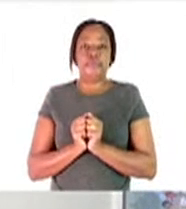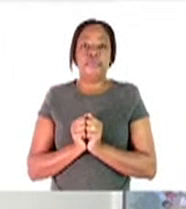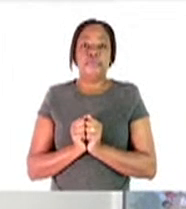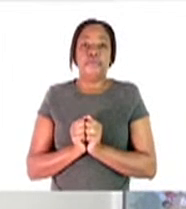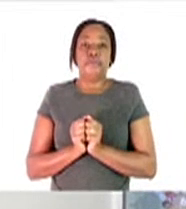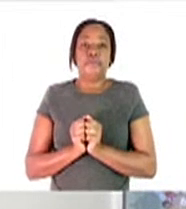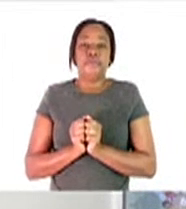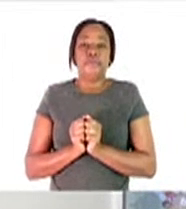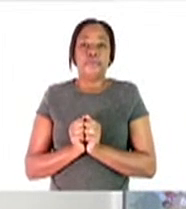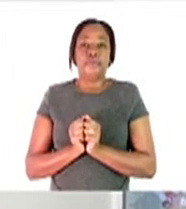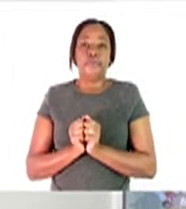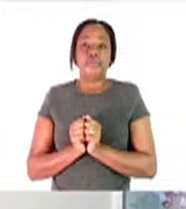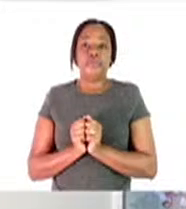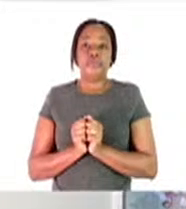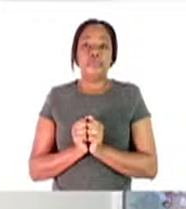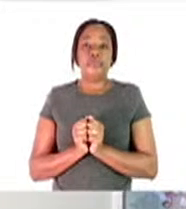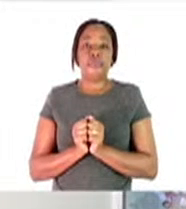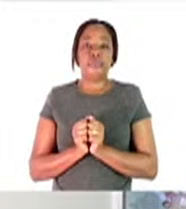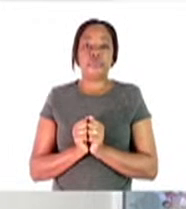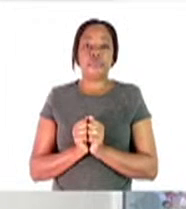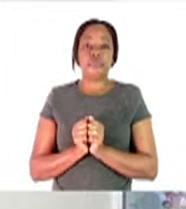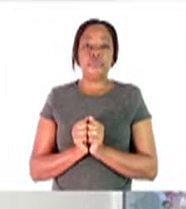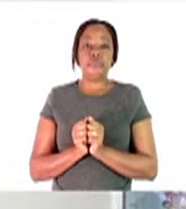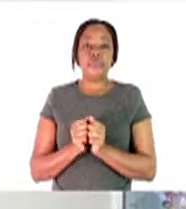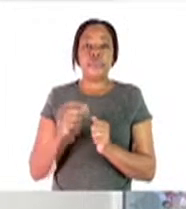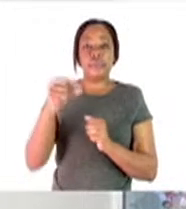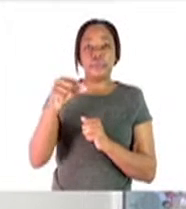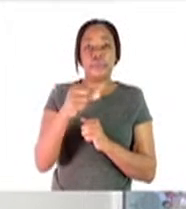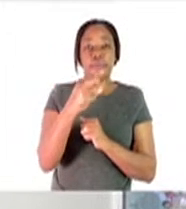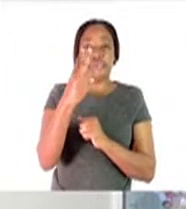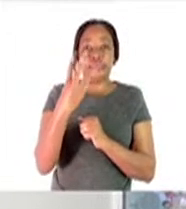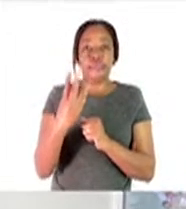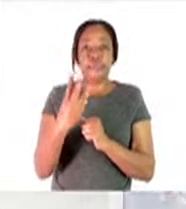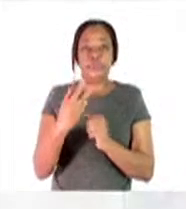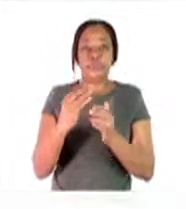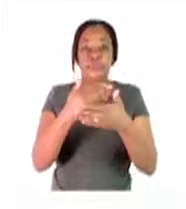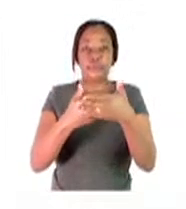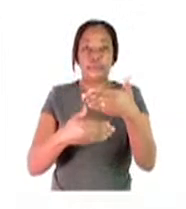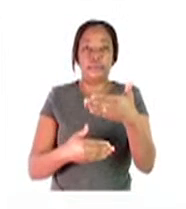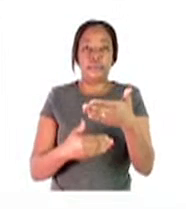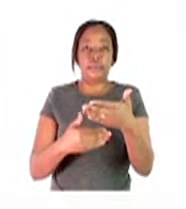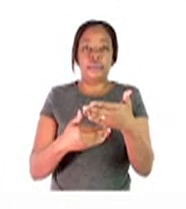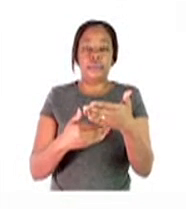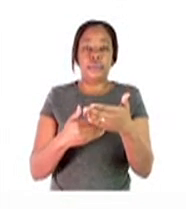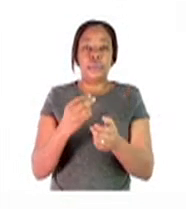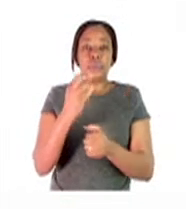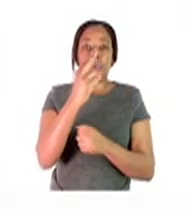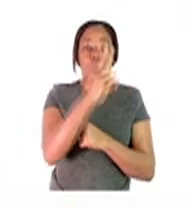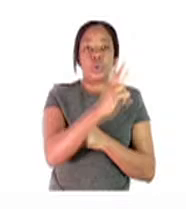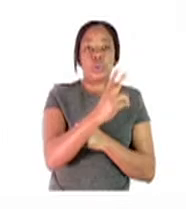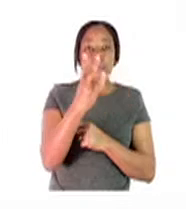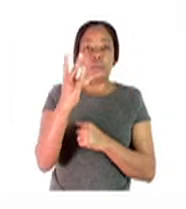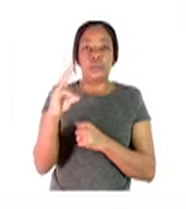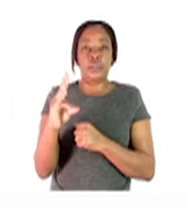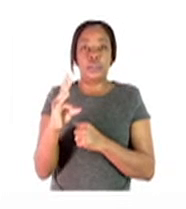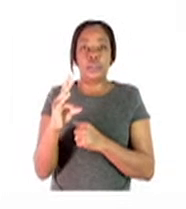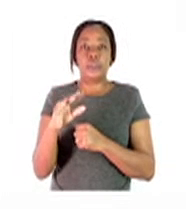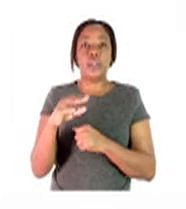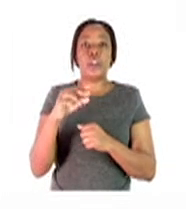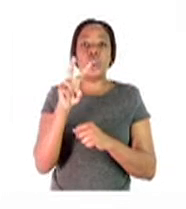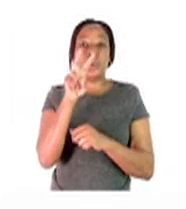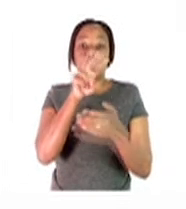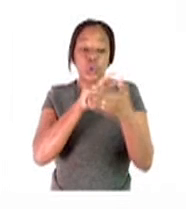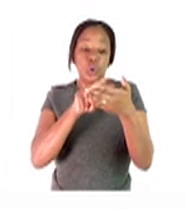Now, I'm going to take the grade 3s with me to page 27, where we are going to read a comprehension, and then we are going